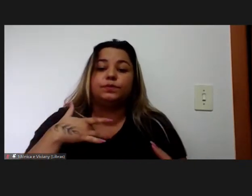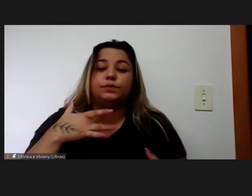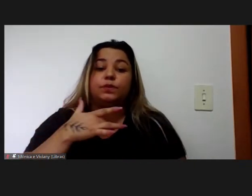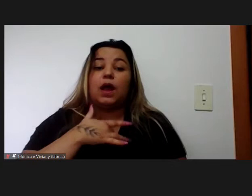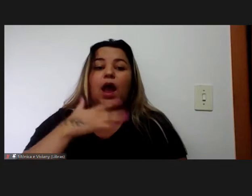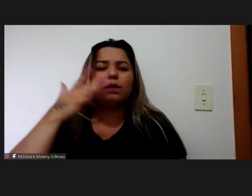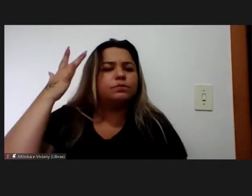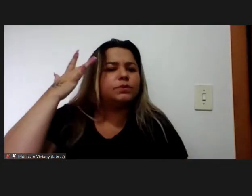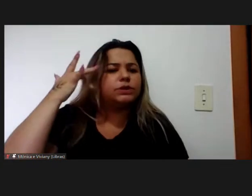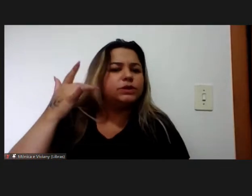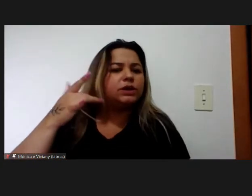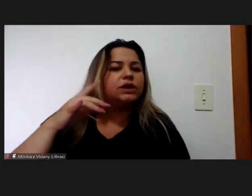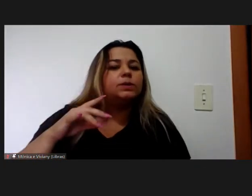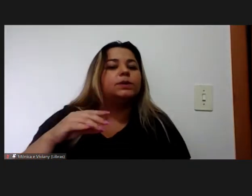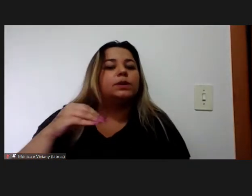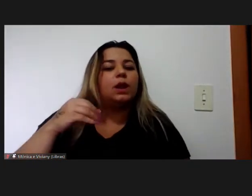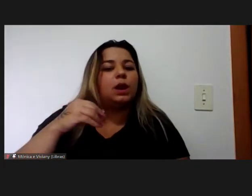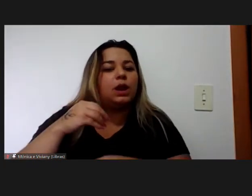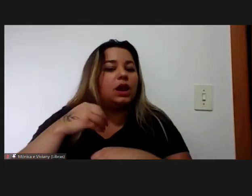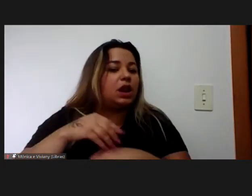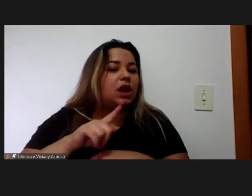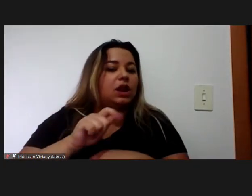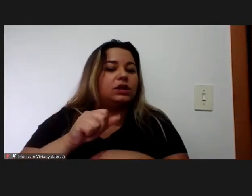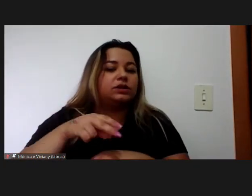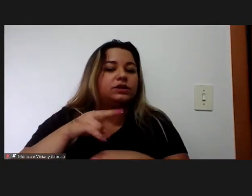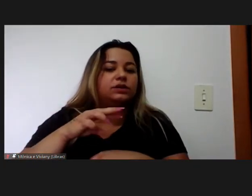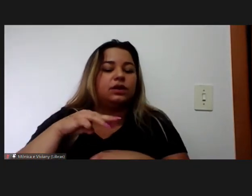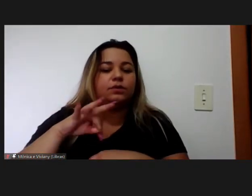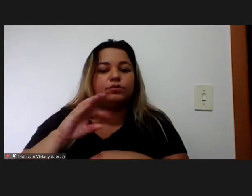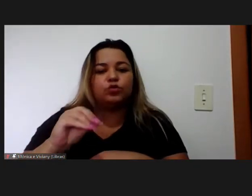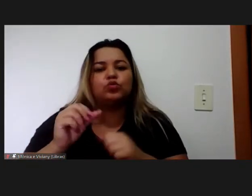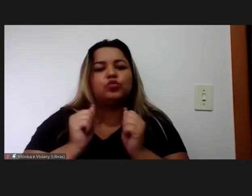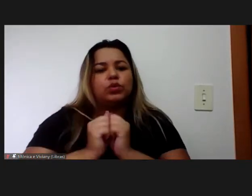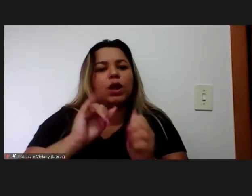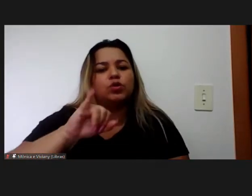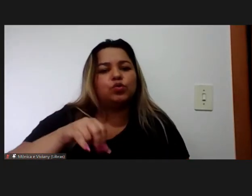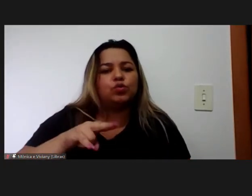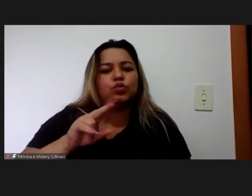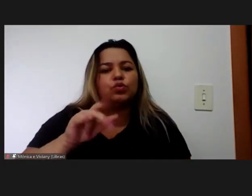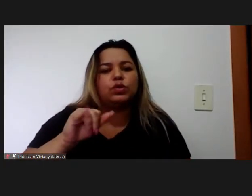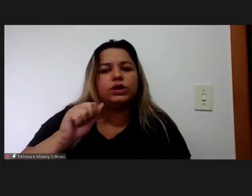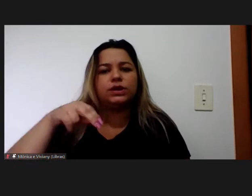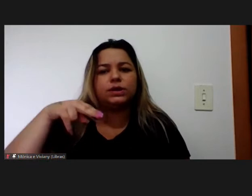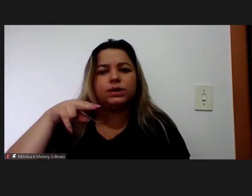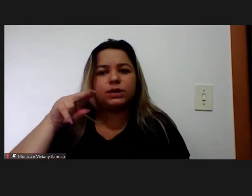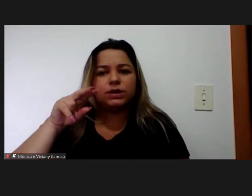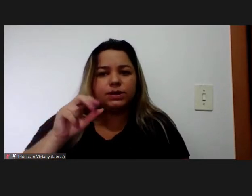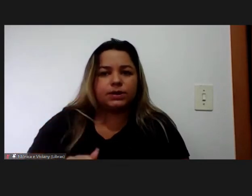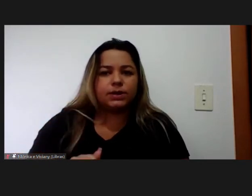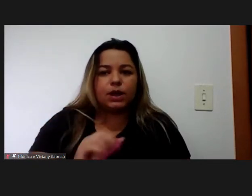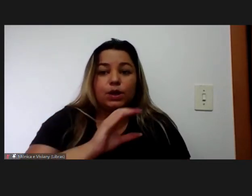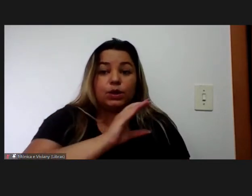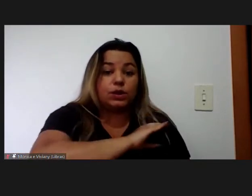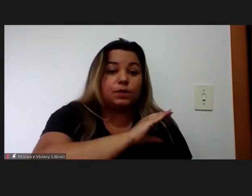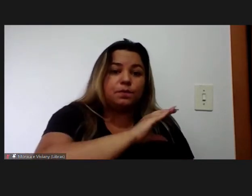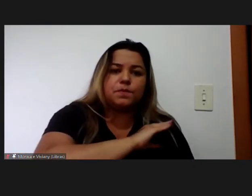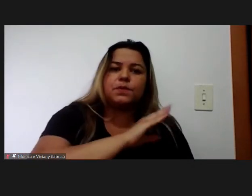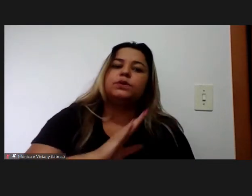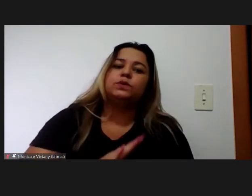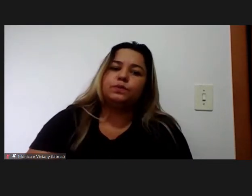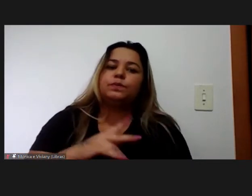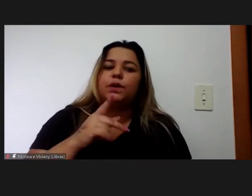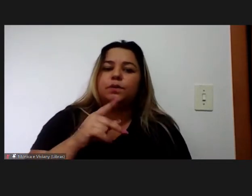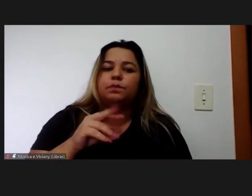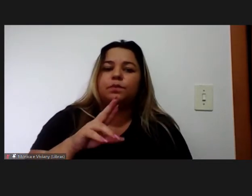current management, including we are going to launch alongside Juliana, the director,